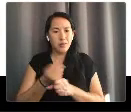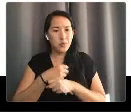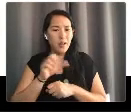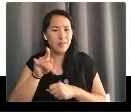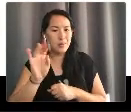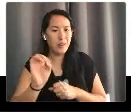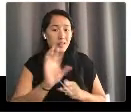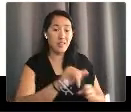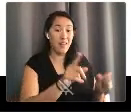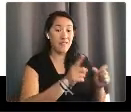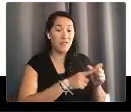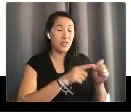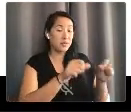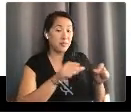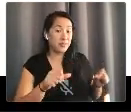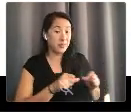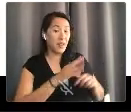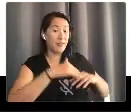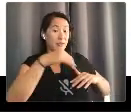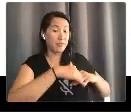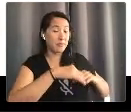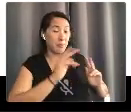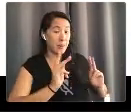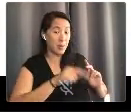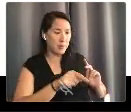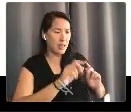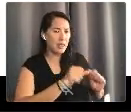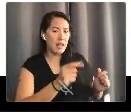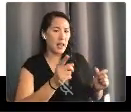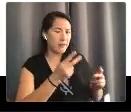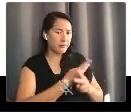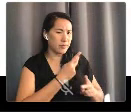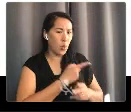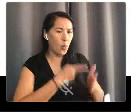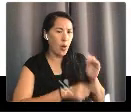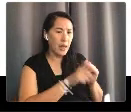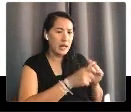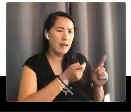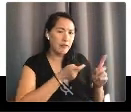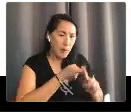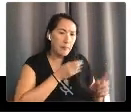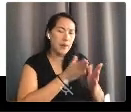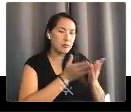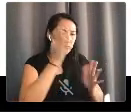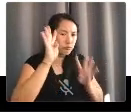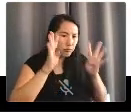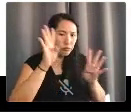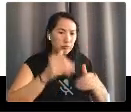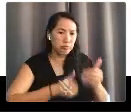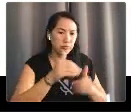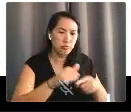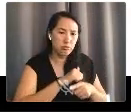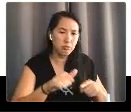First Nations mobs or First Nations people can self-determine what they need from and through their creative practice? So for example, at the